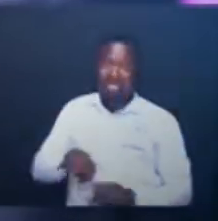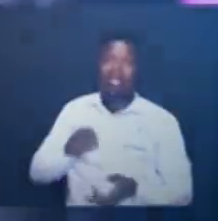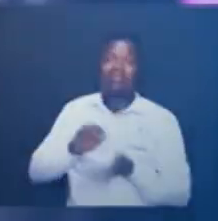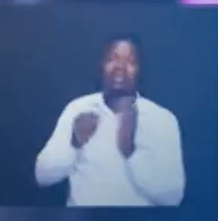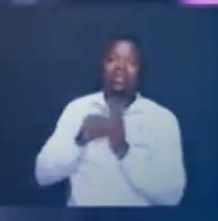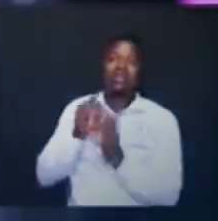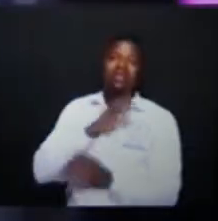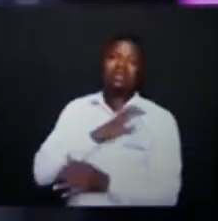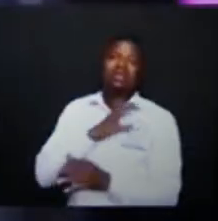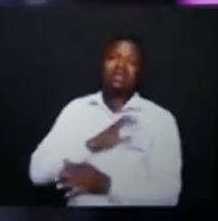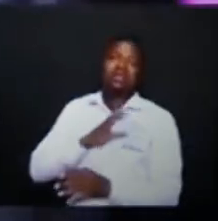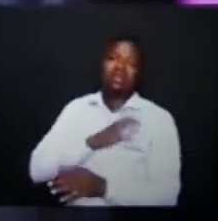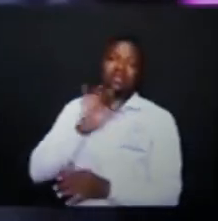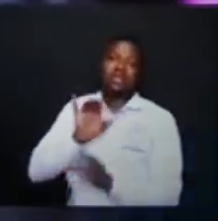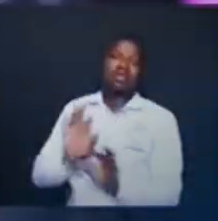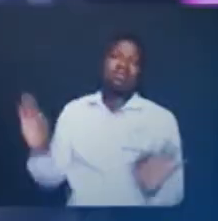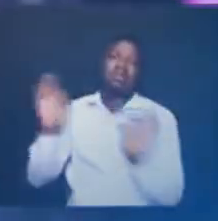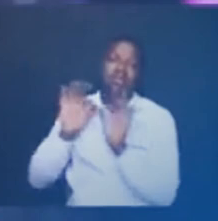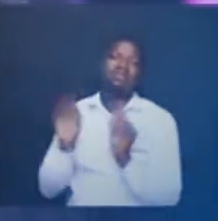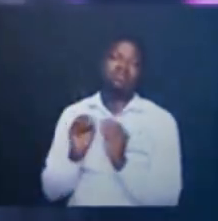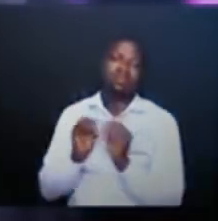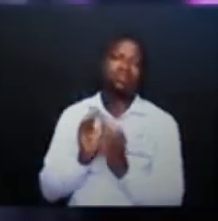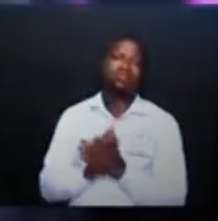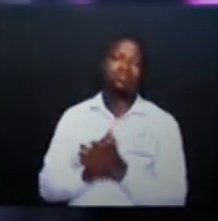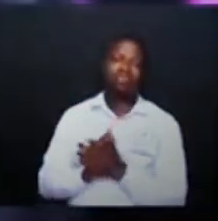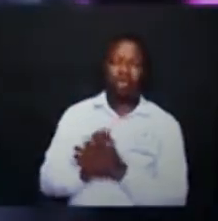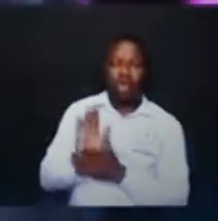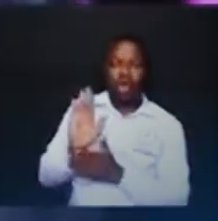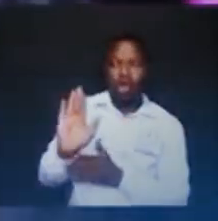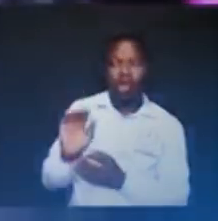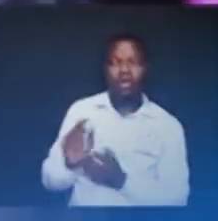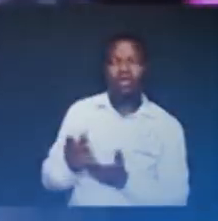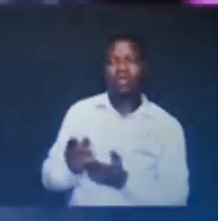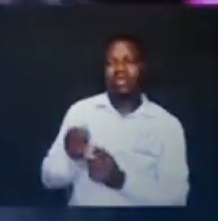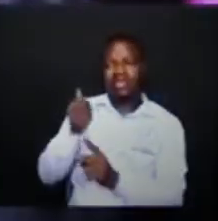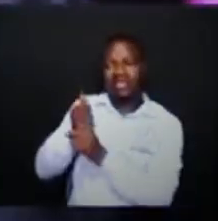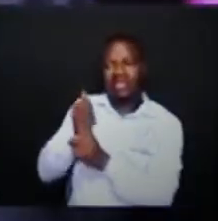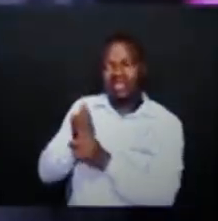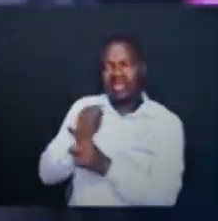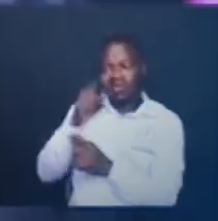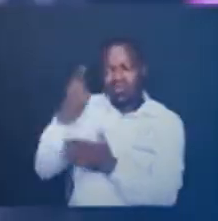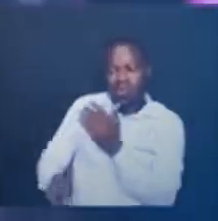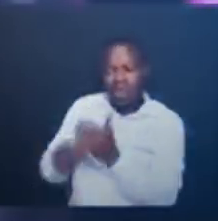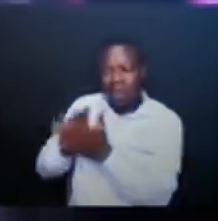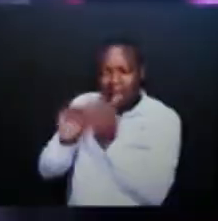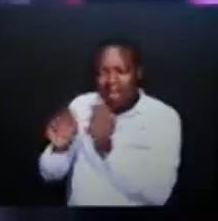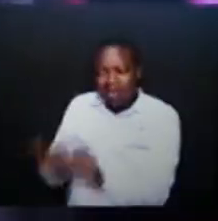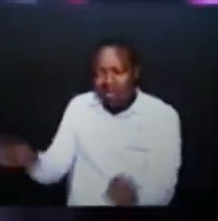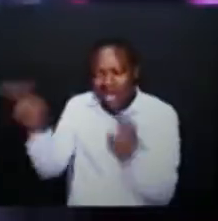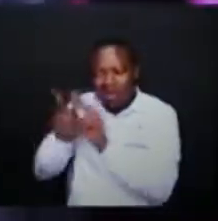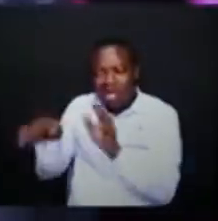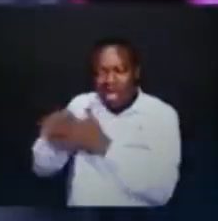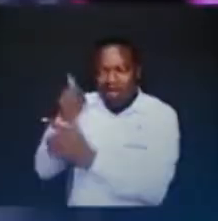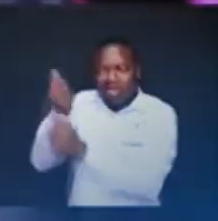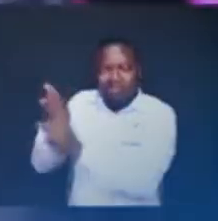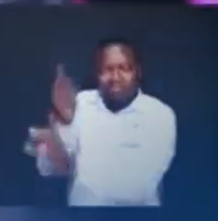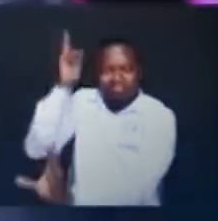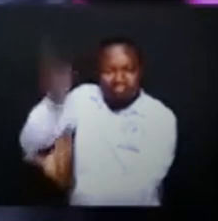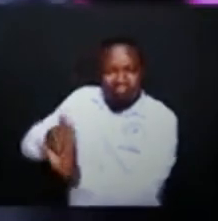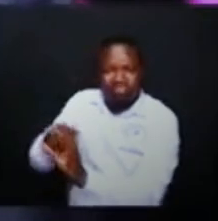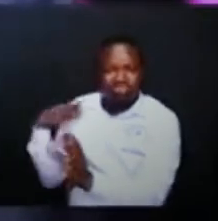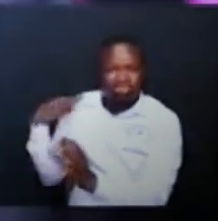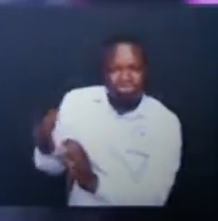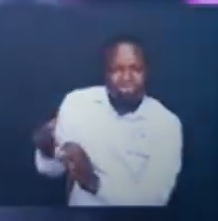Their character, their values, their commitment,